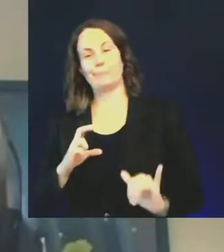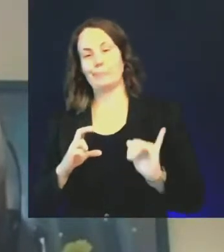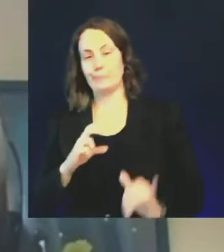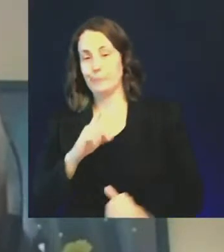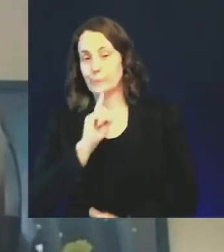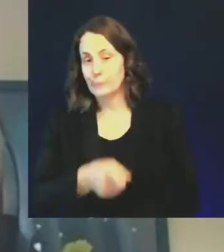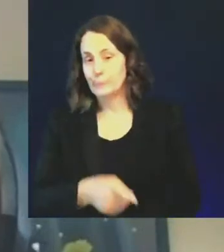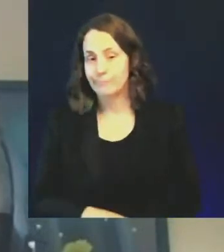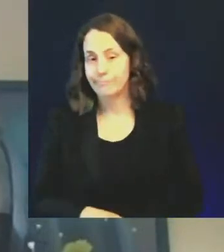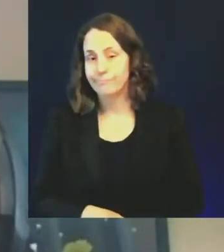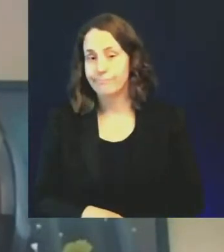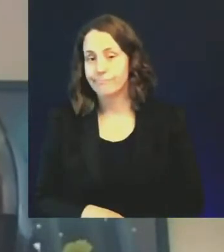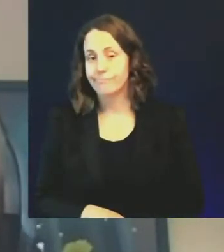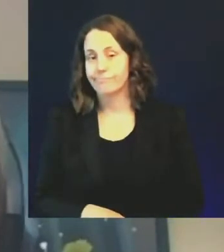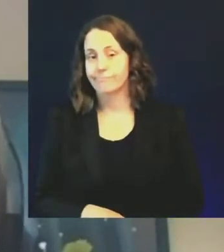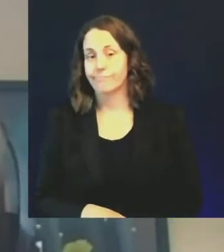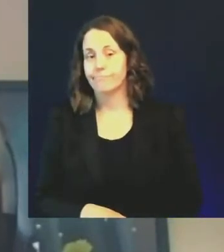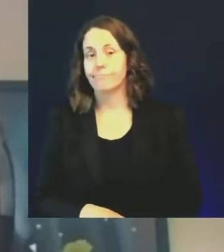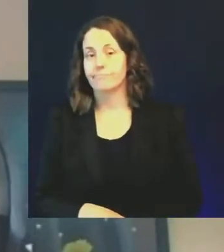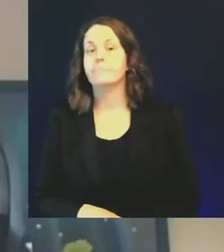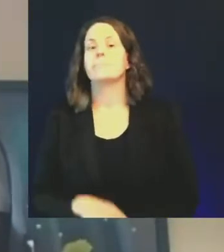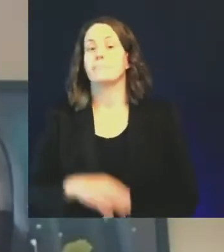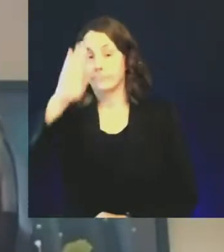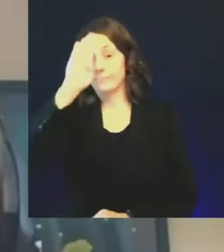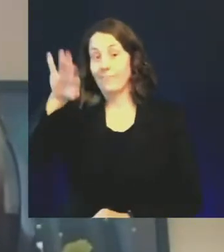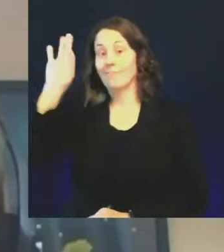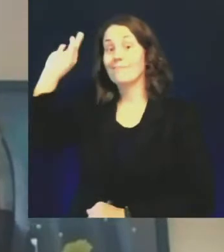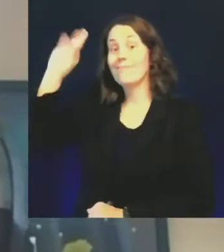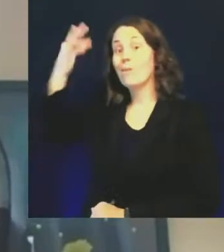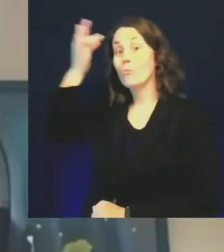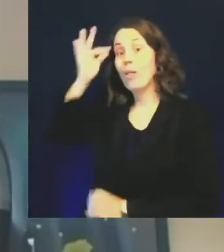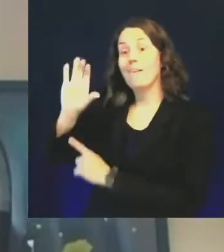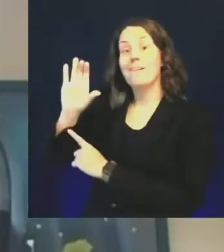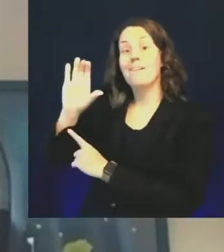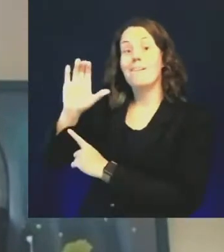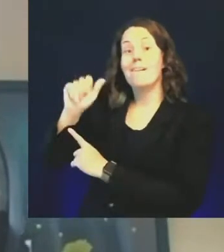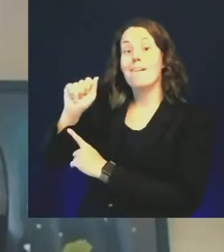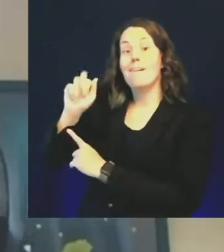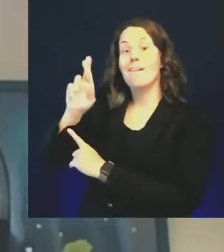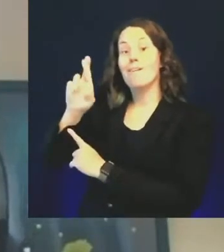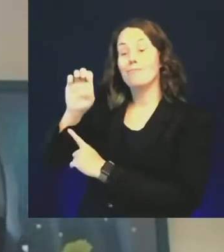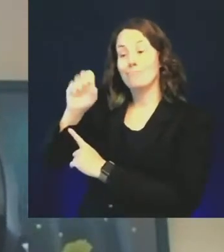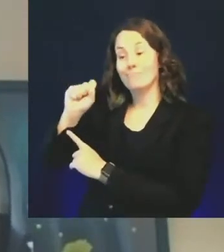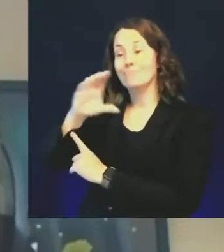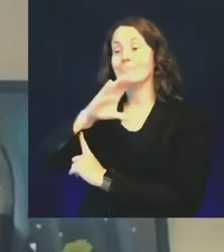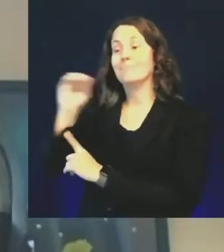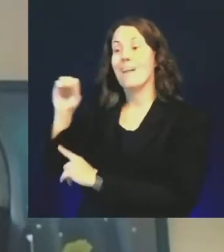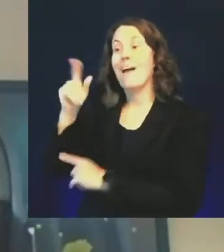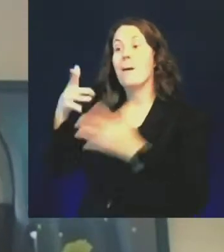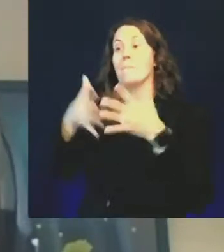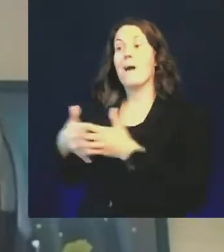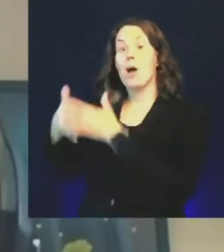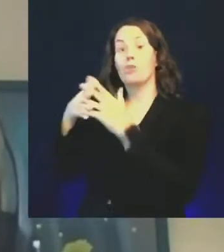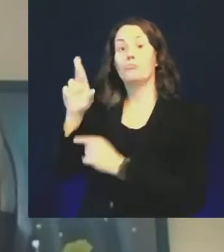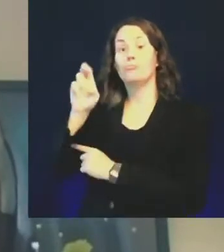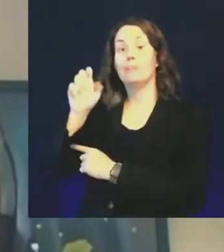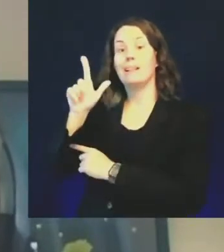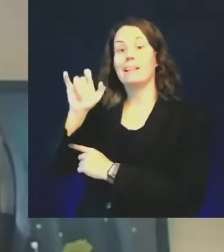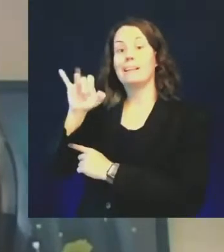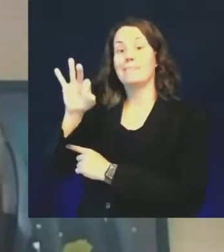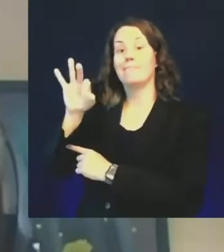been essential to us throughout this pandemic. And the governor has allocated